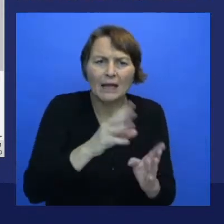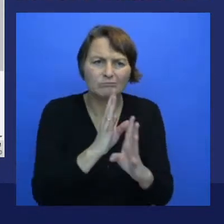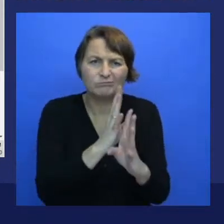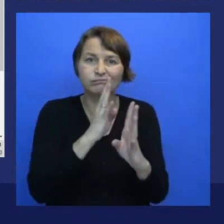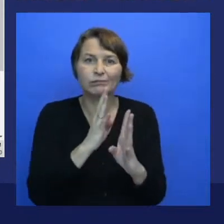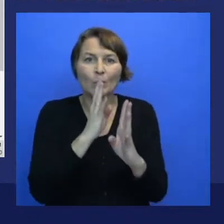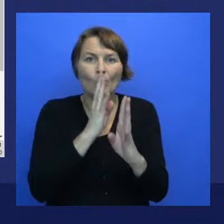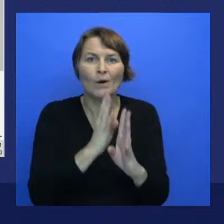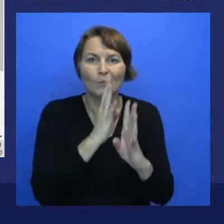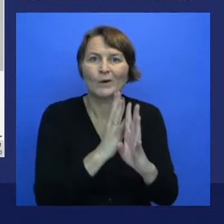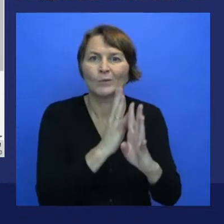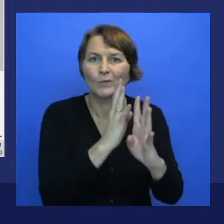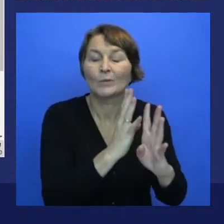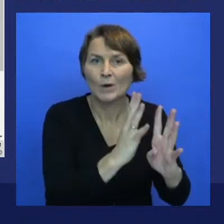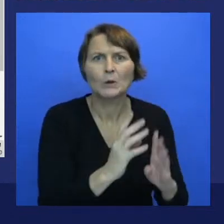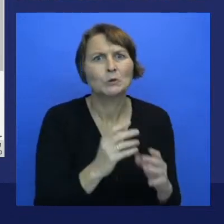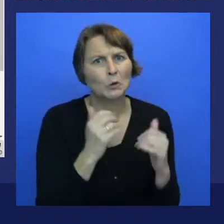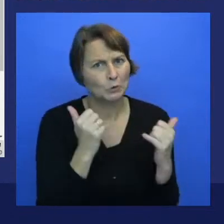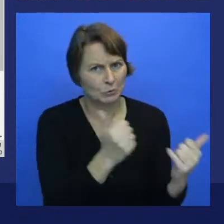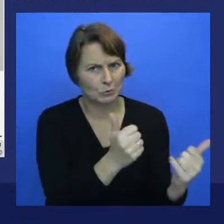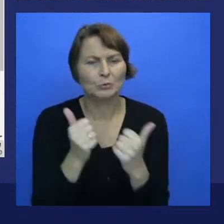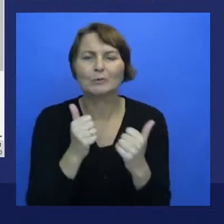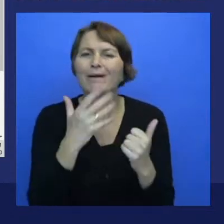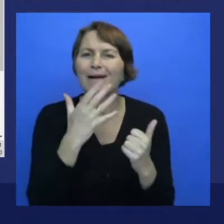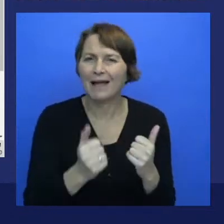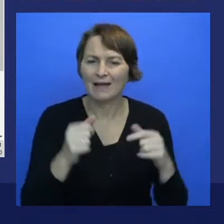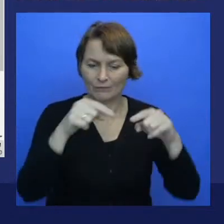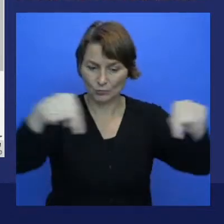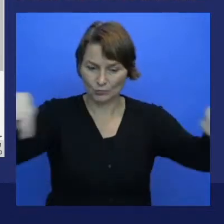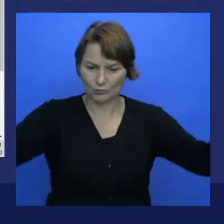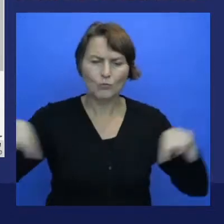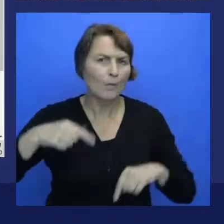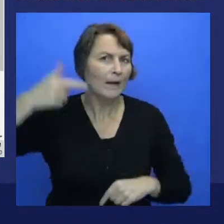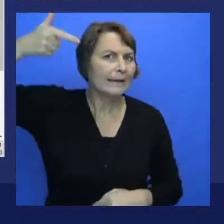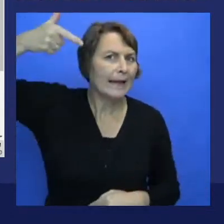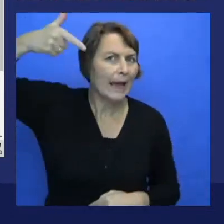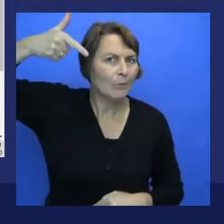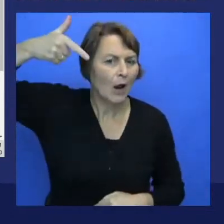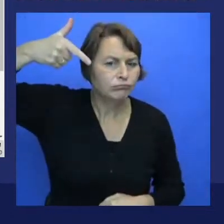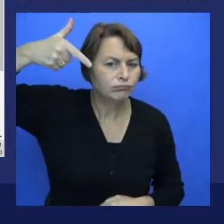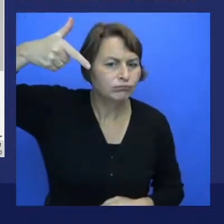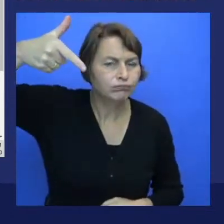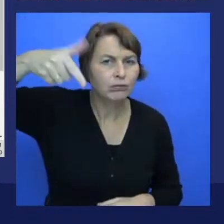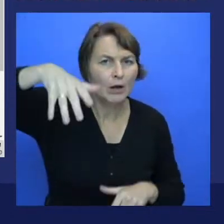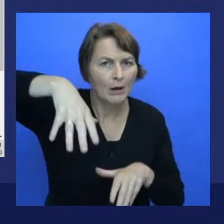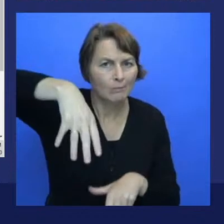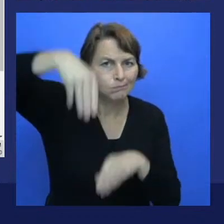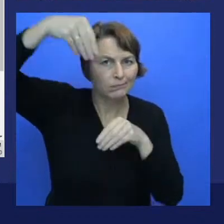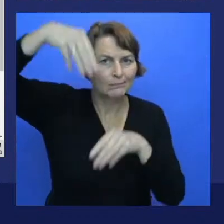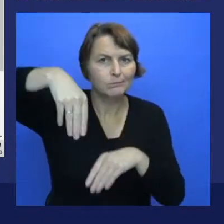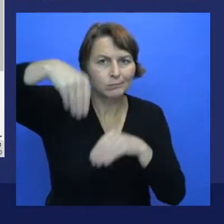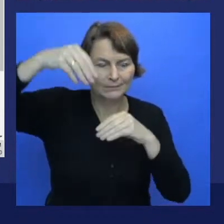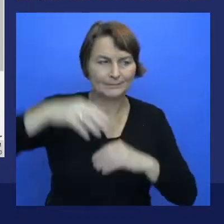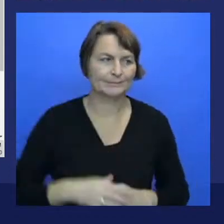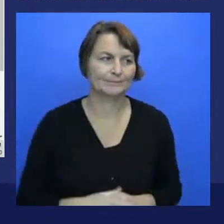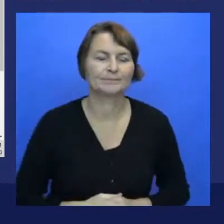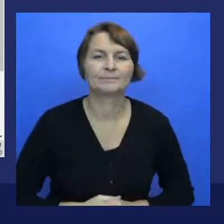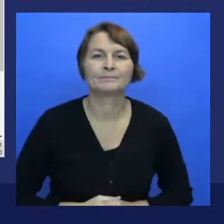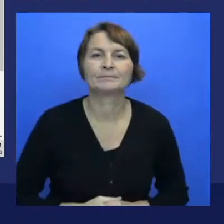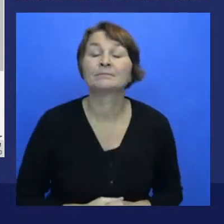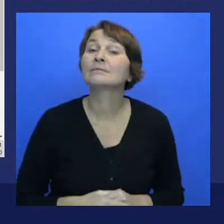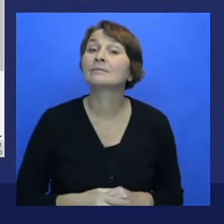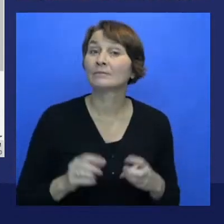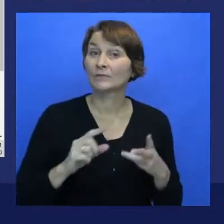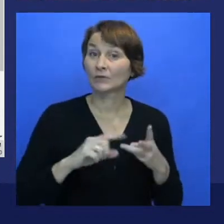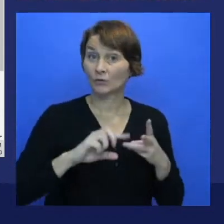So lots of interesting things that can be done using spatial analysis. The next thing the third thing that I want to talk about is